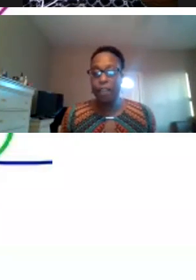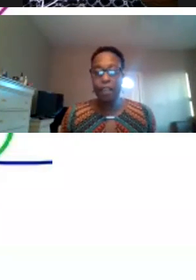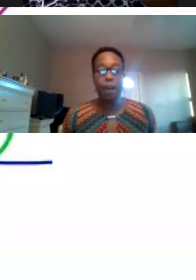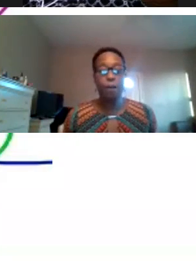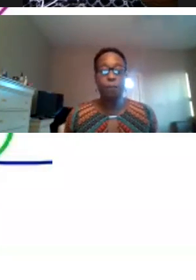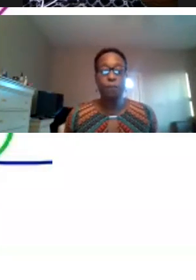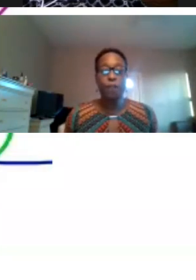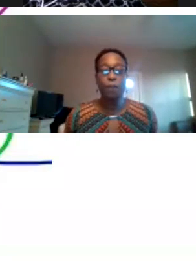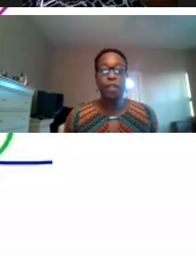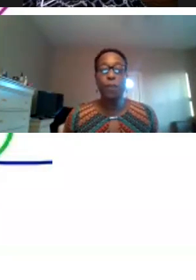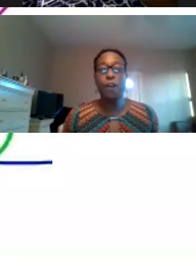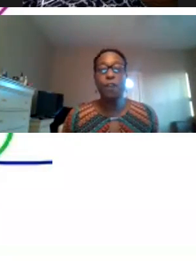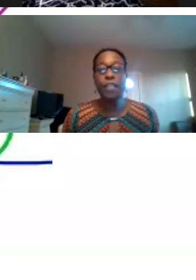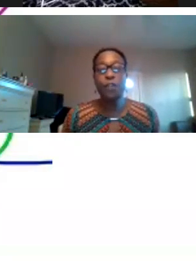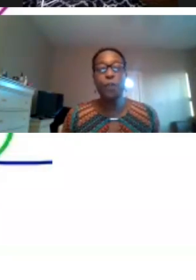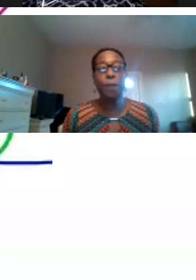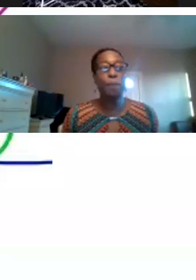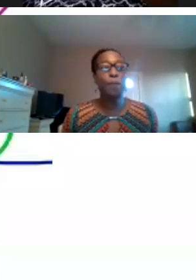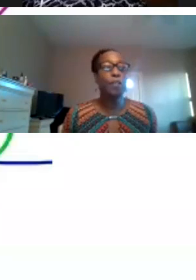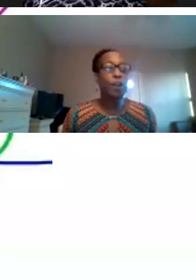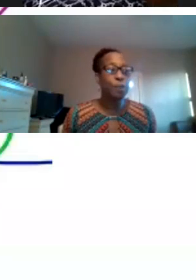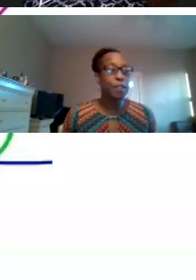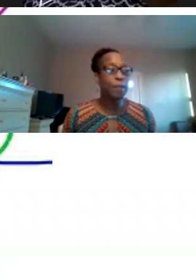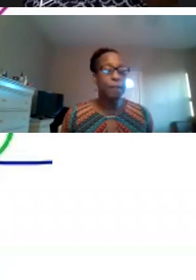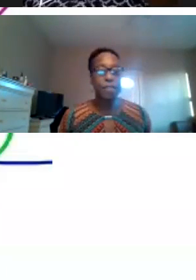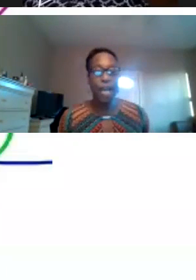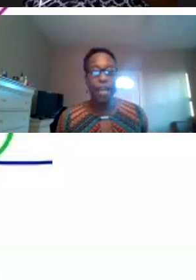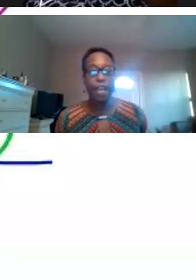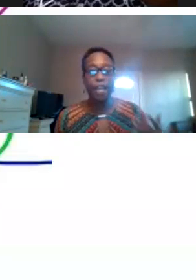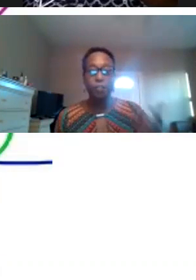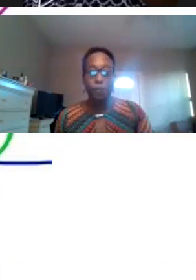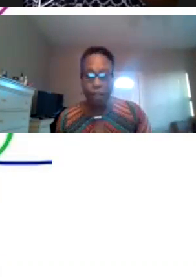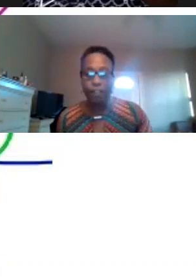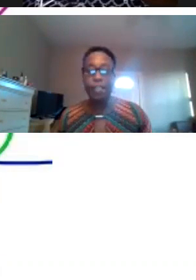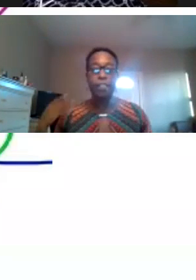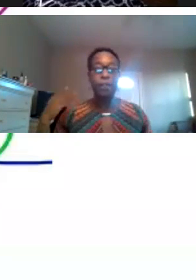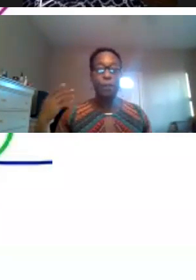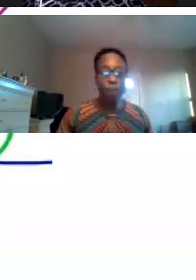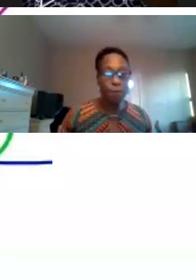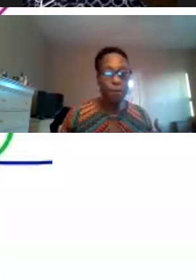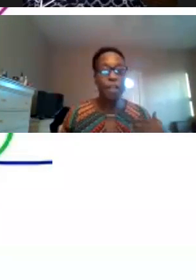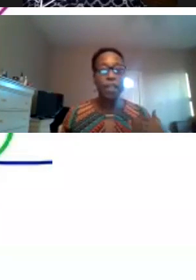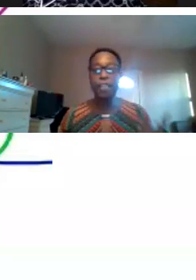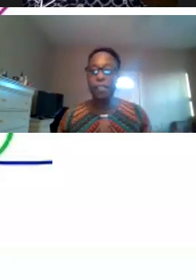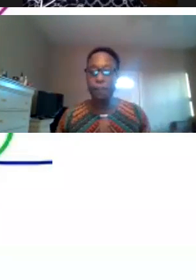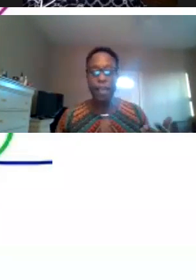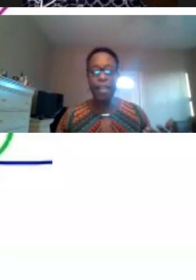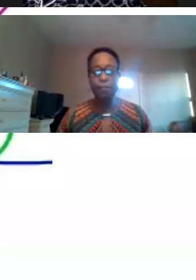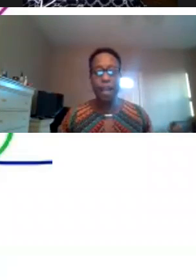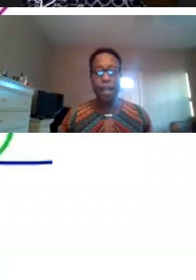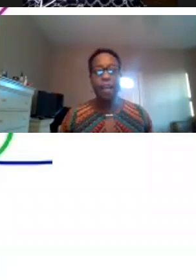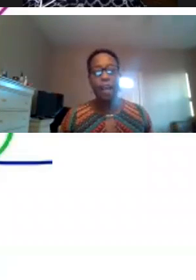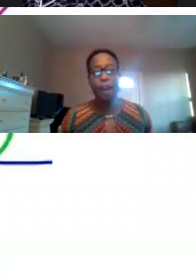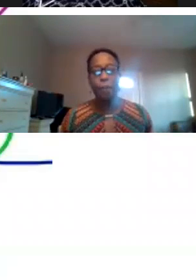We don't need to remember terms sometimes two-tiered system, government regulations,